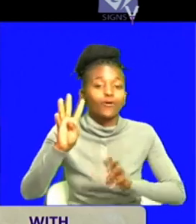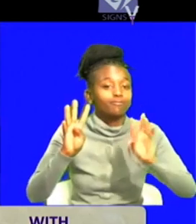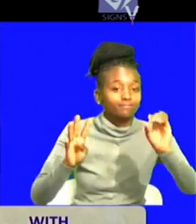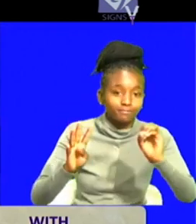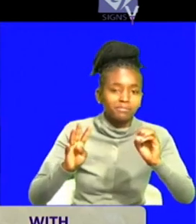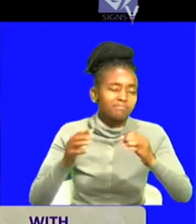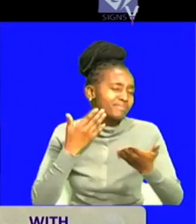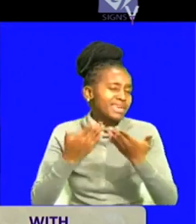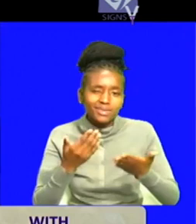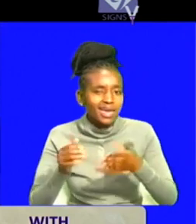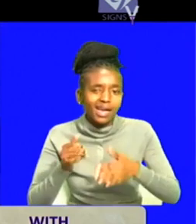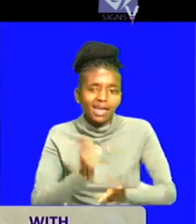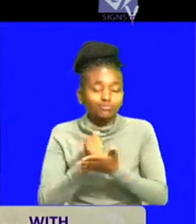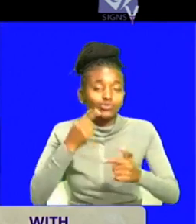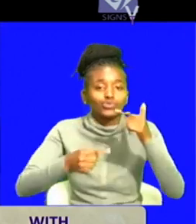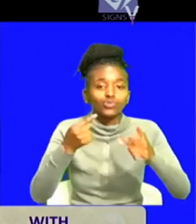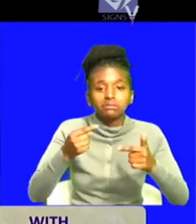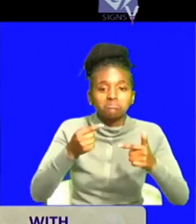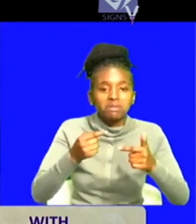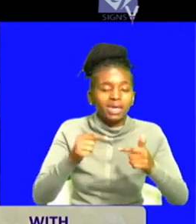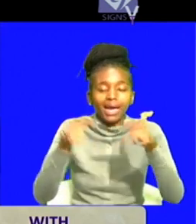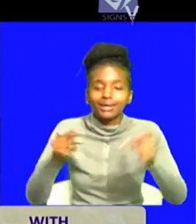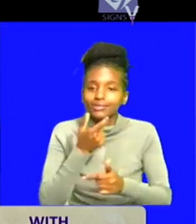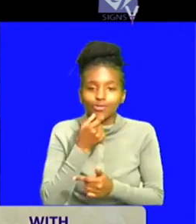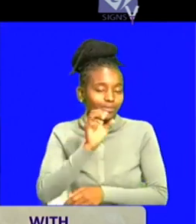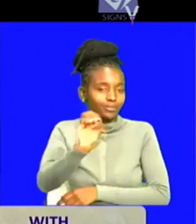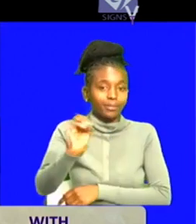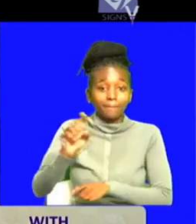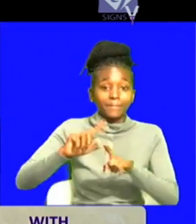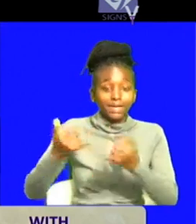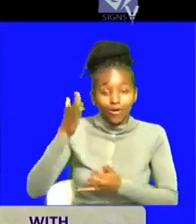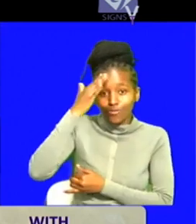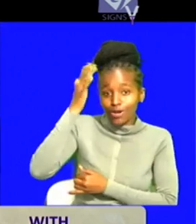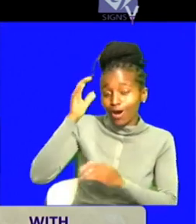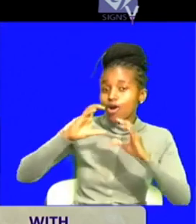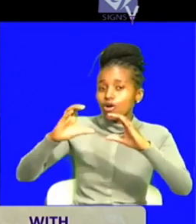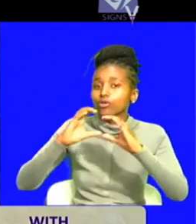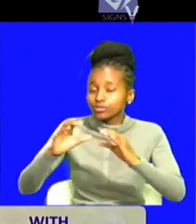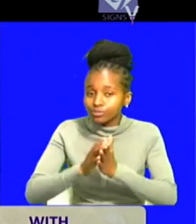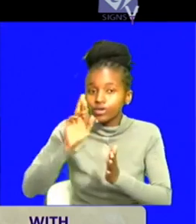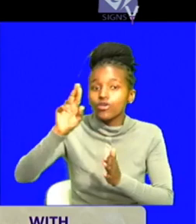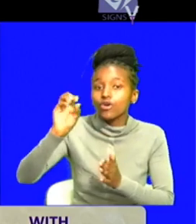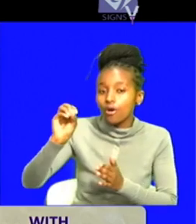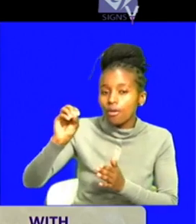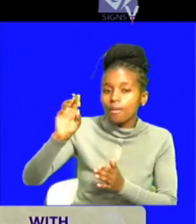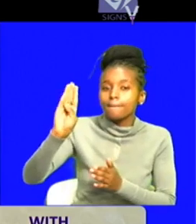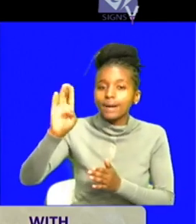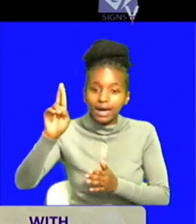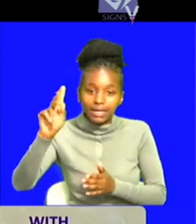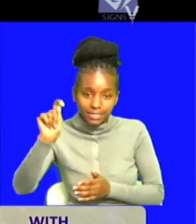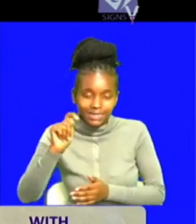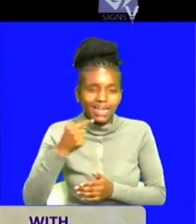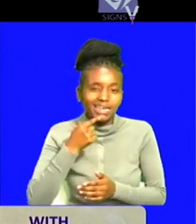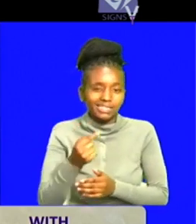clinch the title against Gor Mahia. But then again, the coach, Robert Matano, was very vocal over the week, saying that, you know,